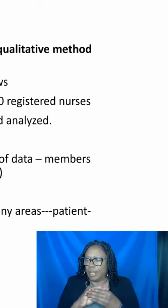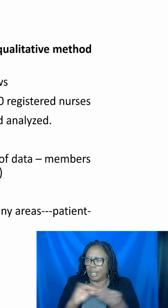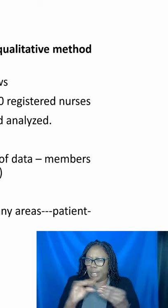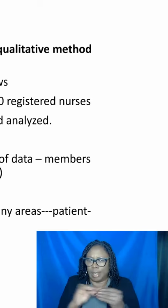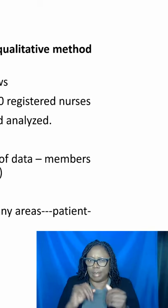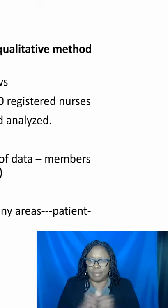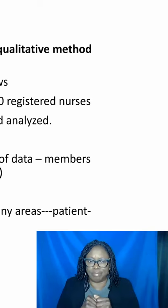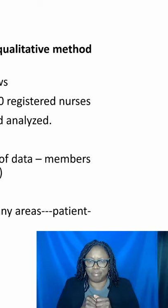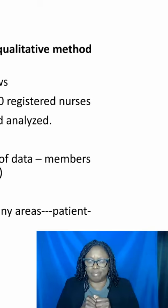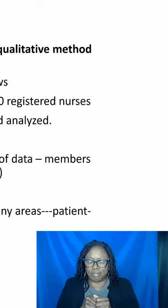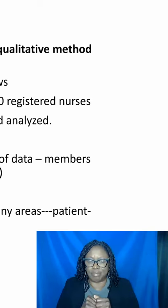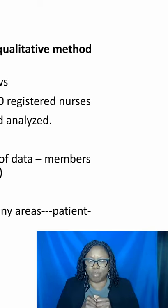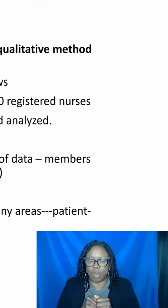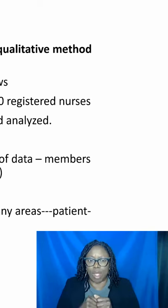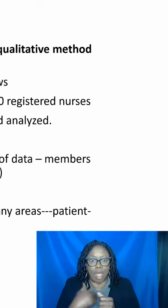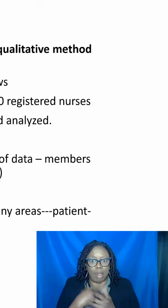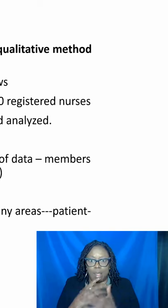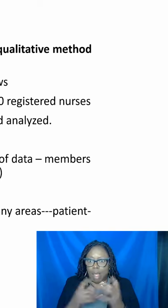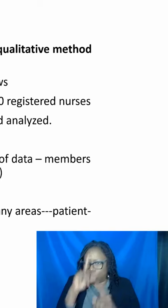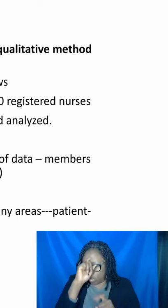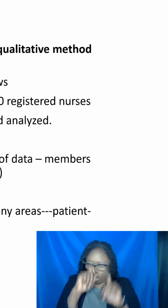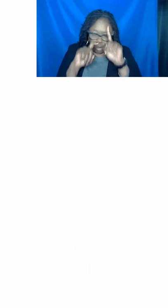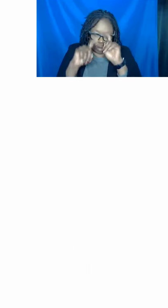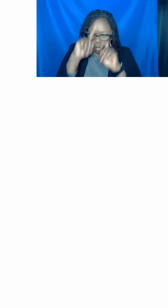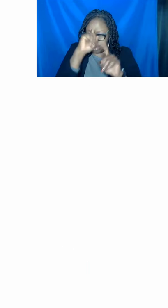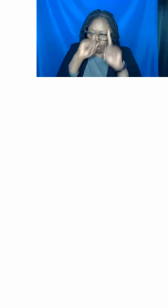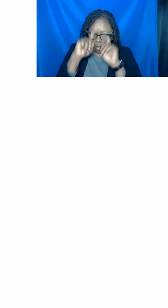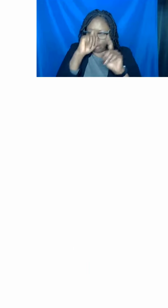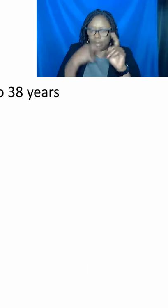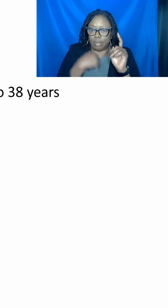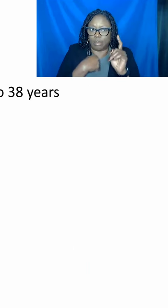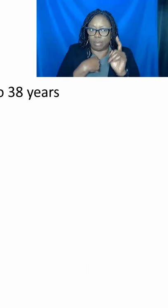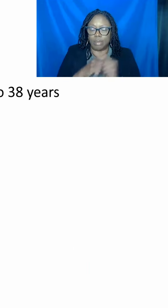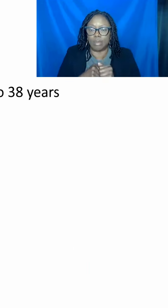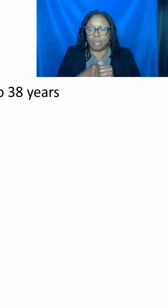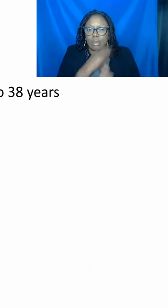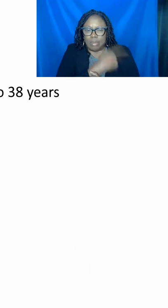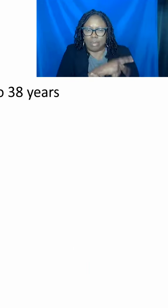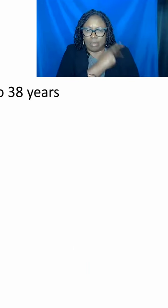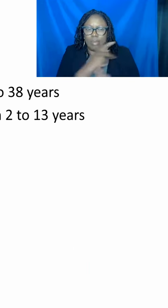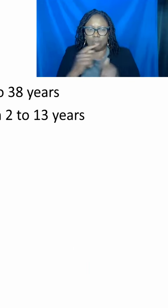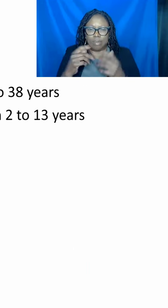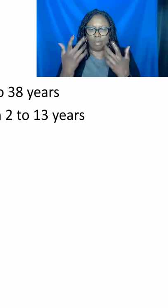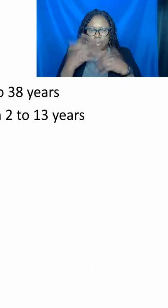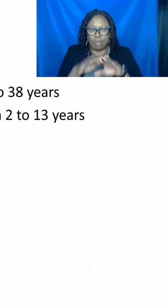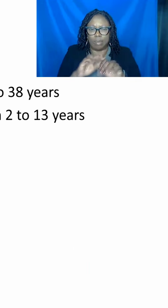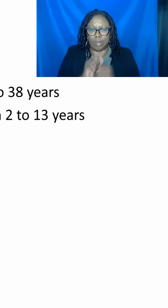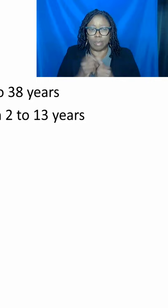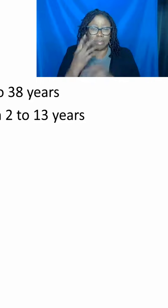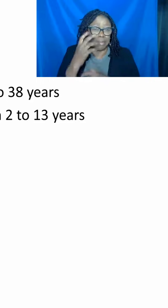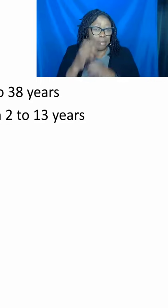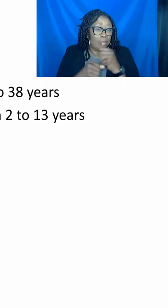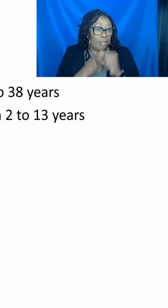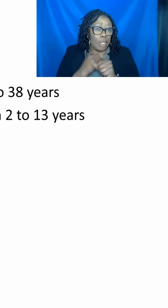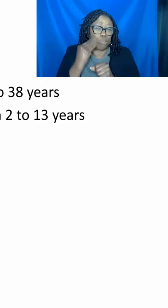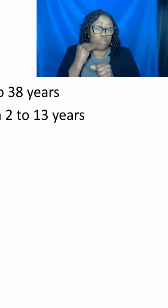collected some demographics. I had a lot of questions. Today I focus on patient interaction. So lots of years of experiencing